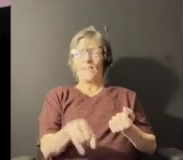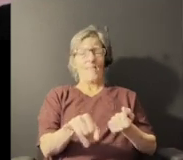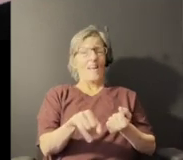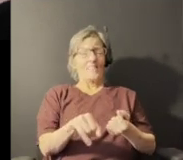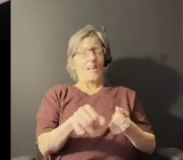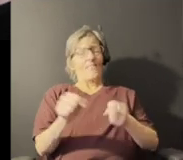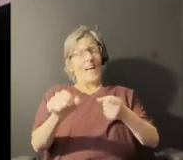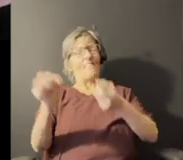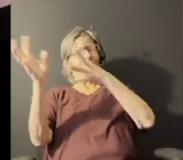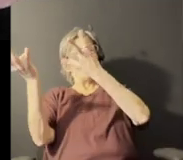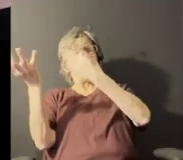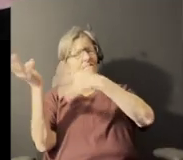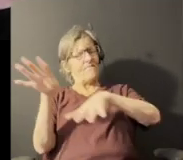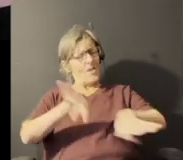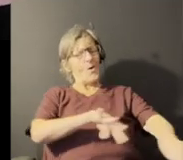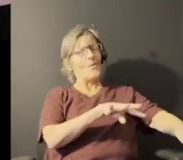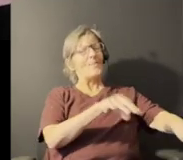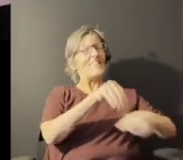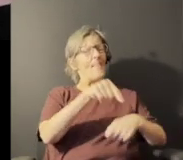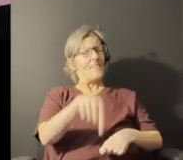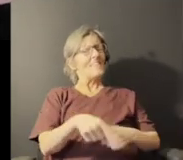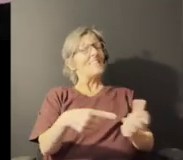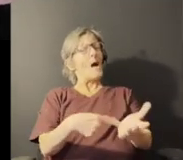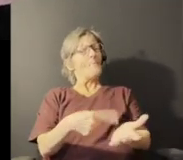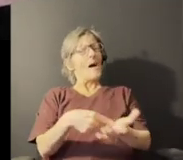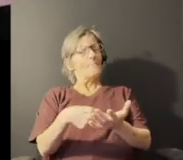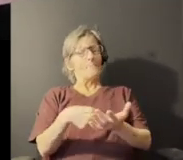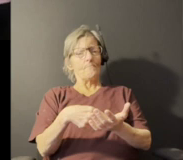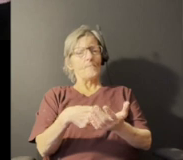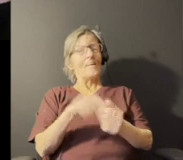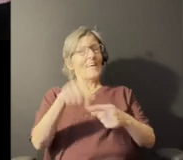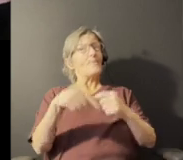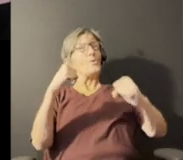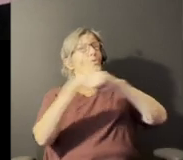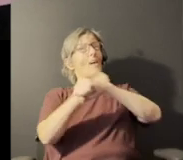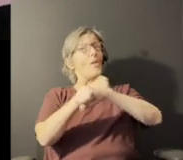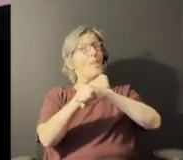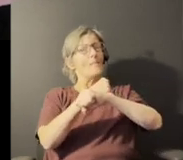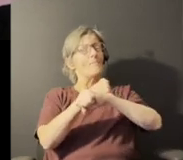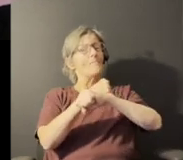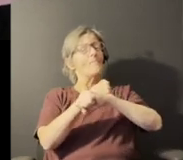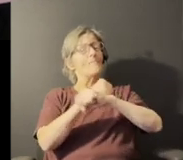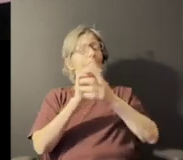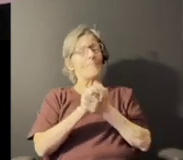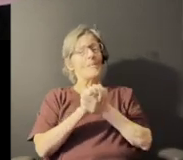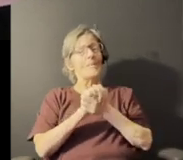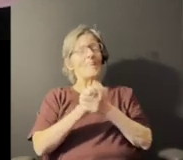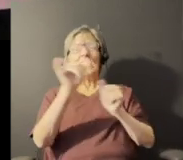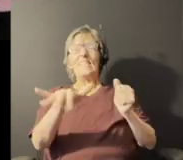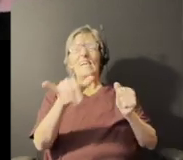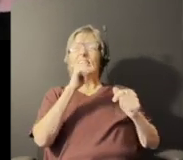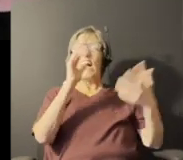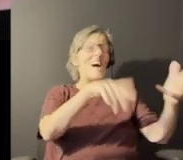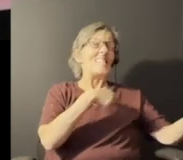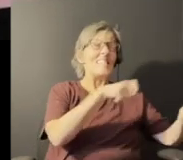that flows into this sometimes. And sometimes it's a struggle because I think, oh,